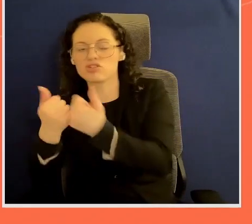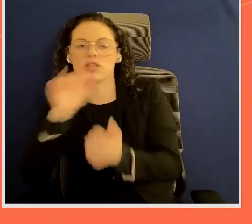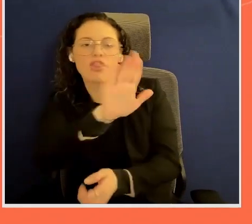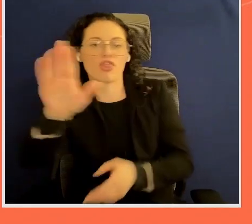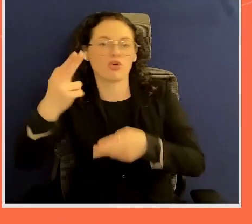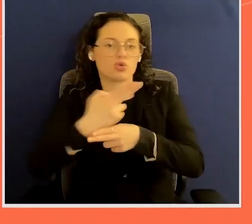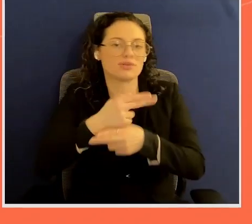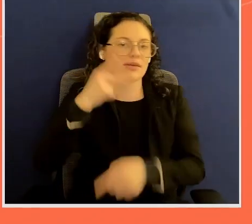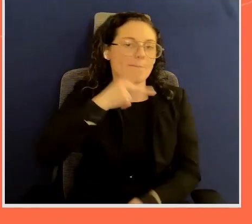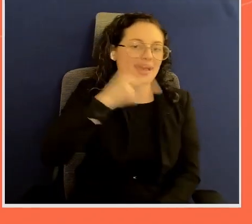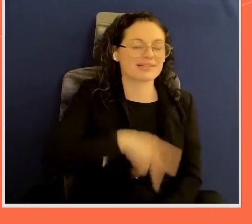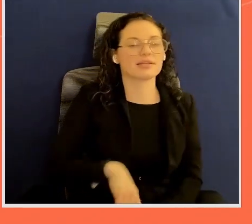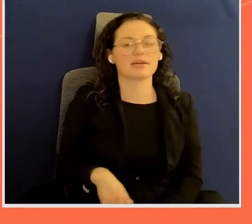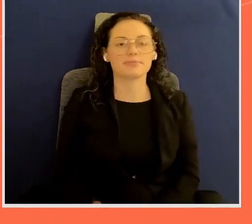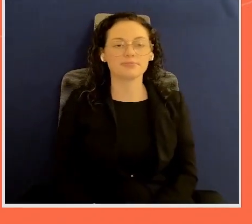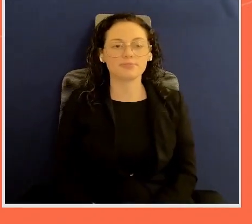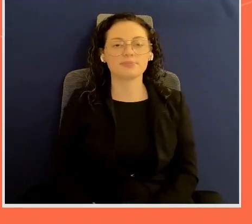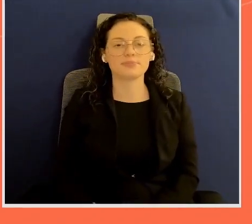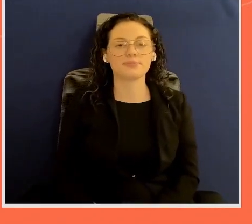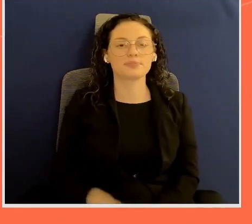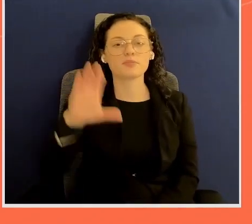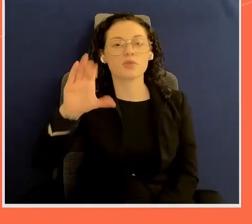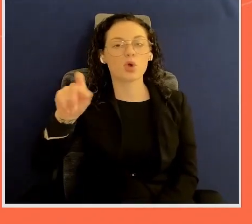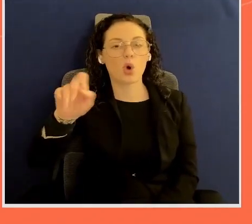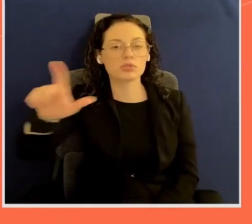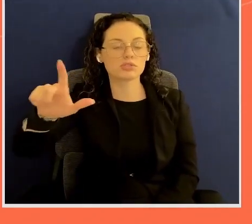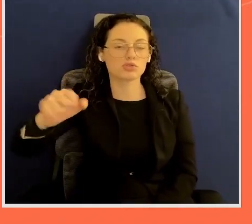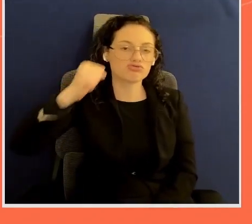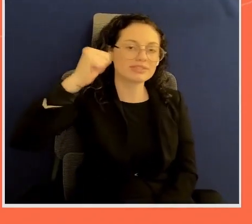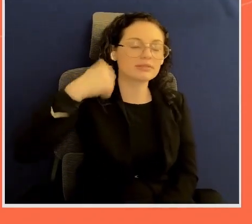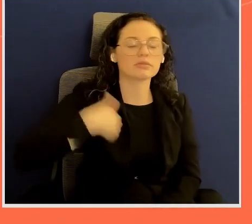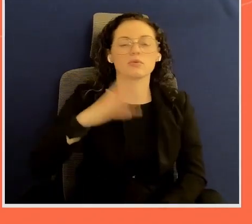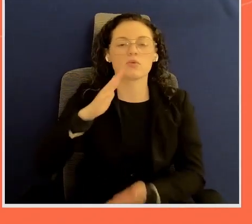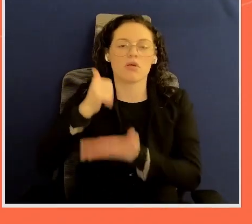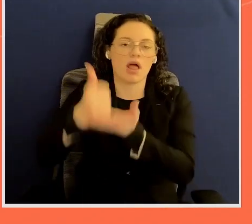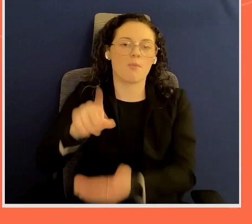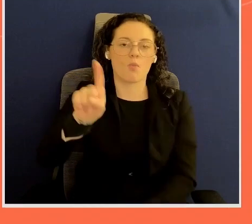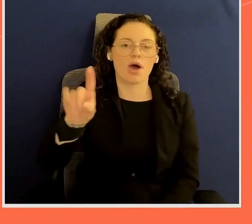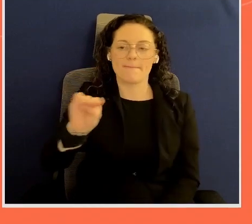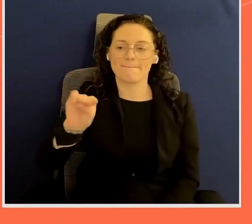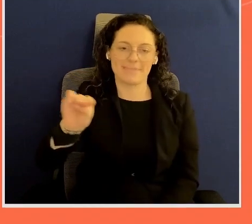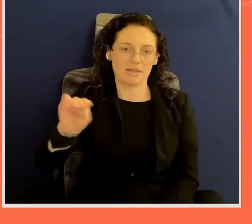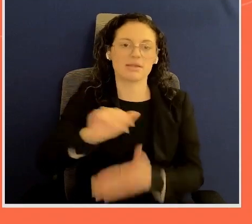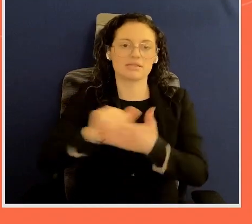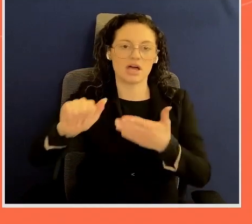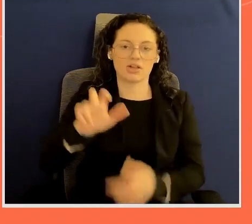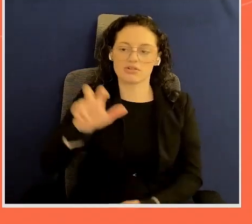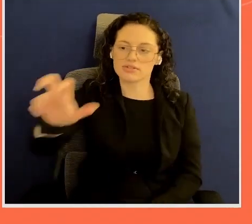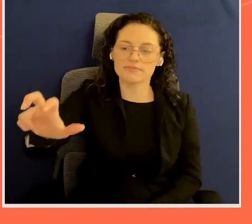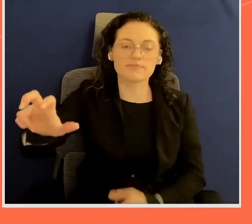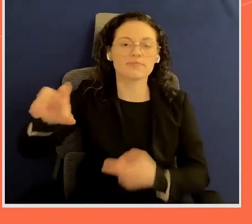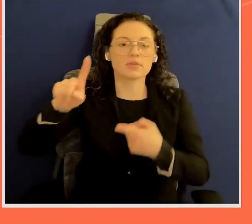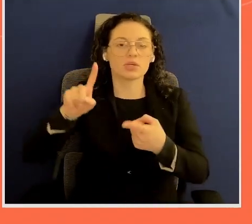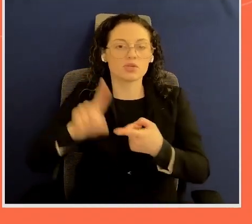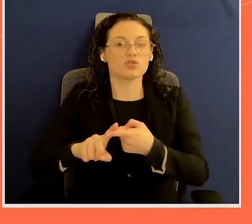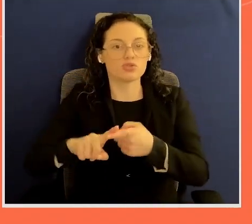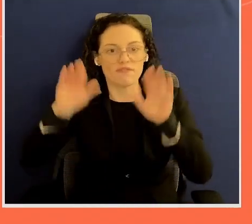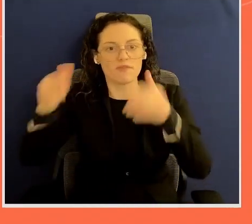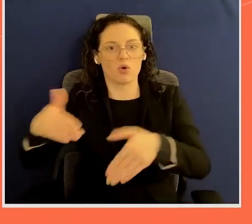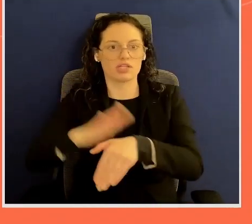year and next year and these next few years must be the years in which the other 35% of those